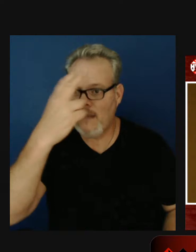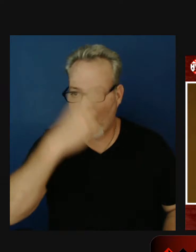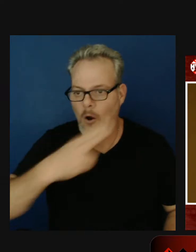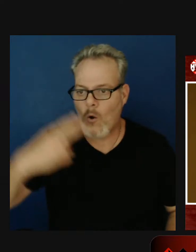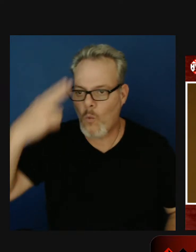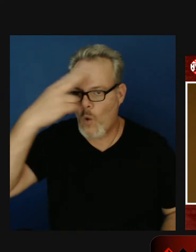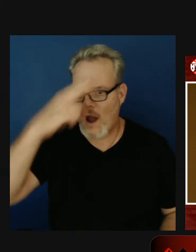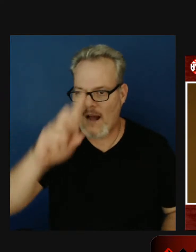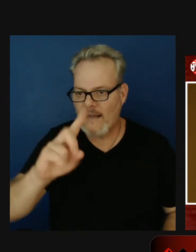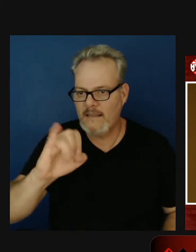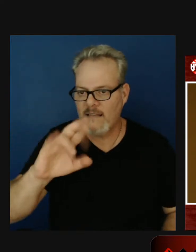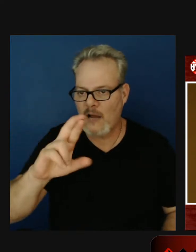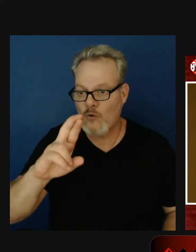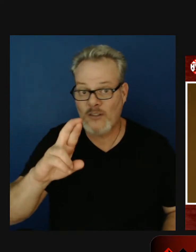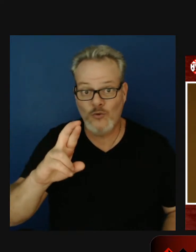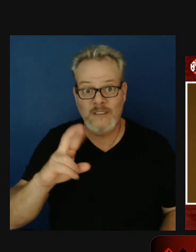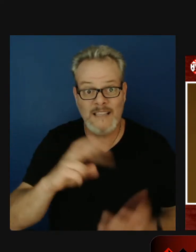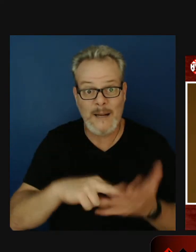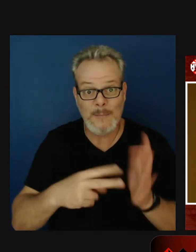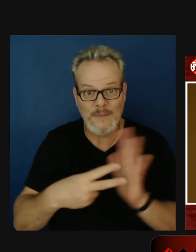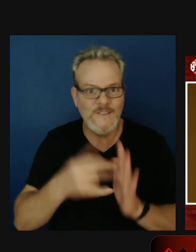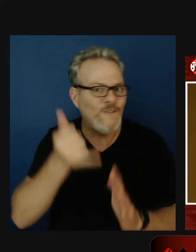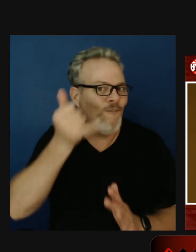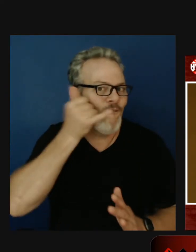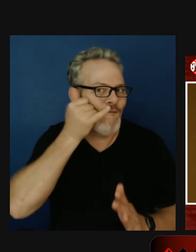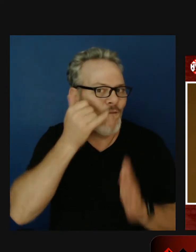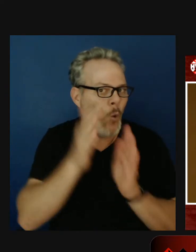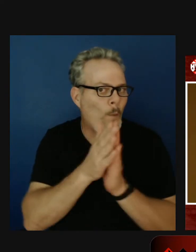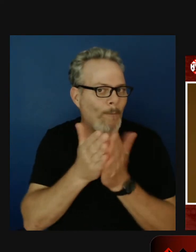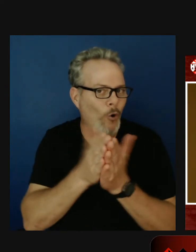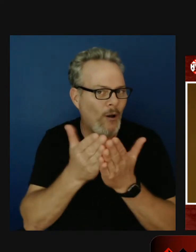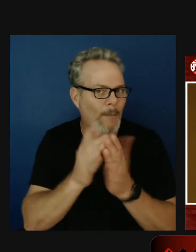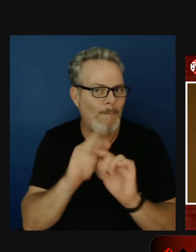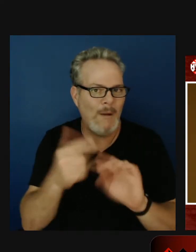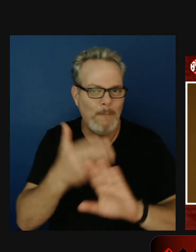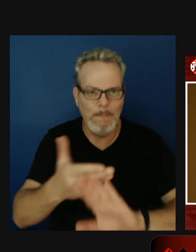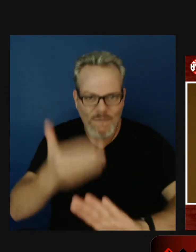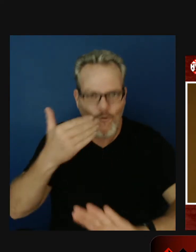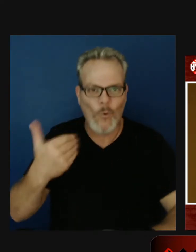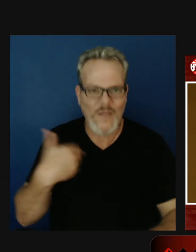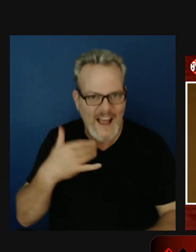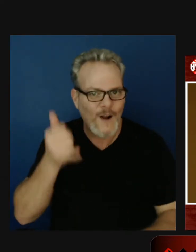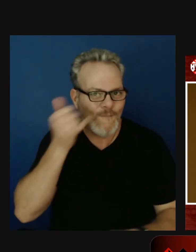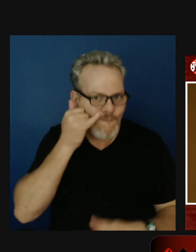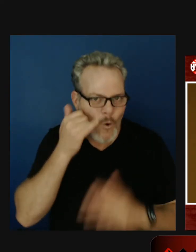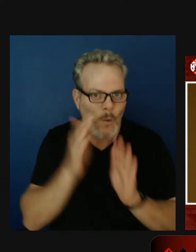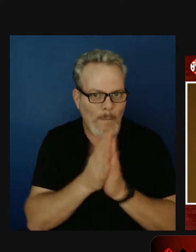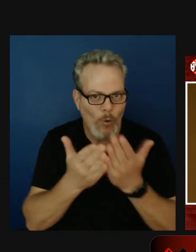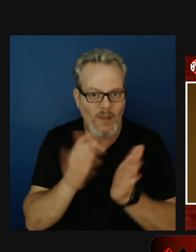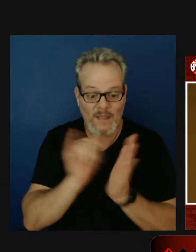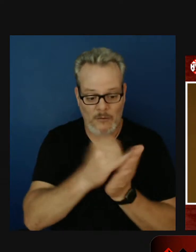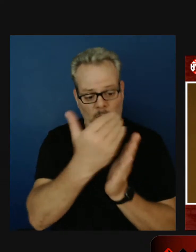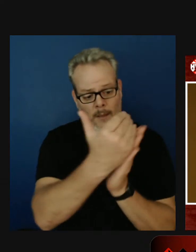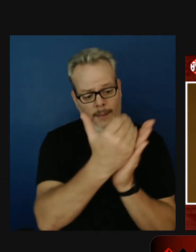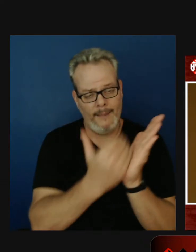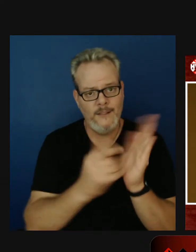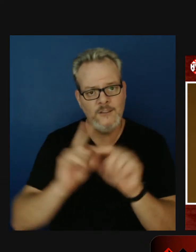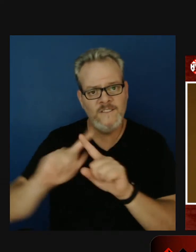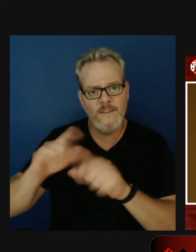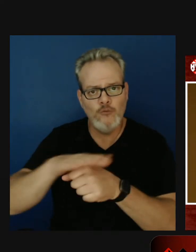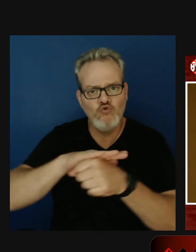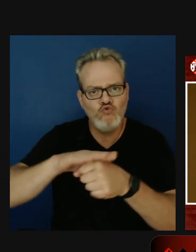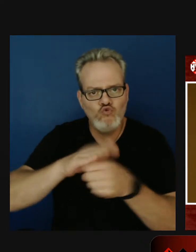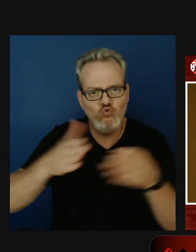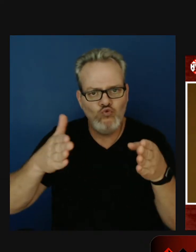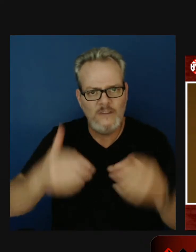It's basically your phone book before there were phone books. So it was kind of a list of residents of the island and where they were